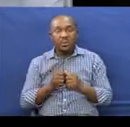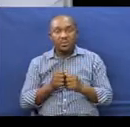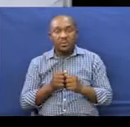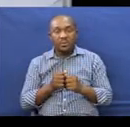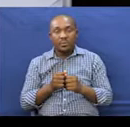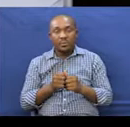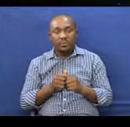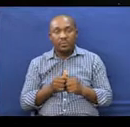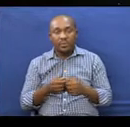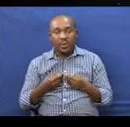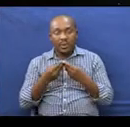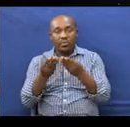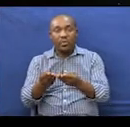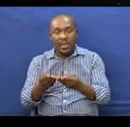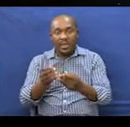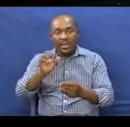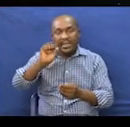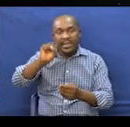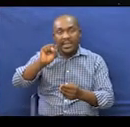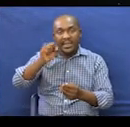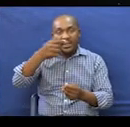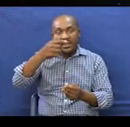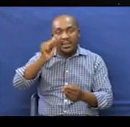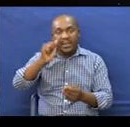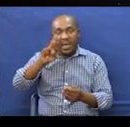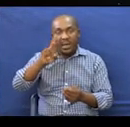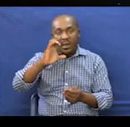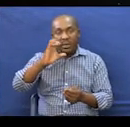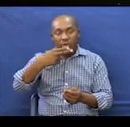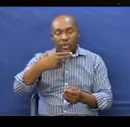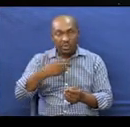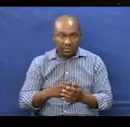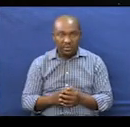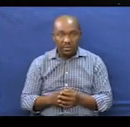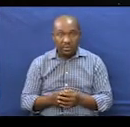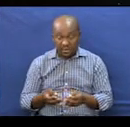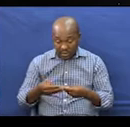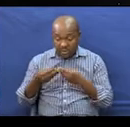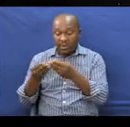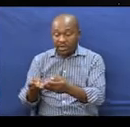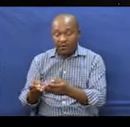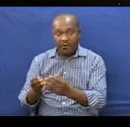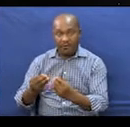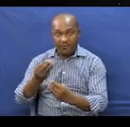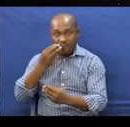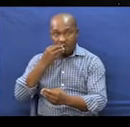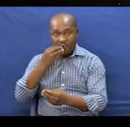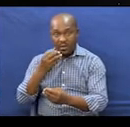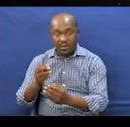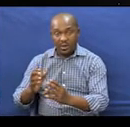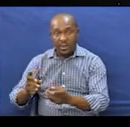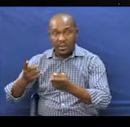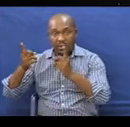it provides what? Starch. So act as a source of food in a living organism. For